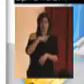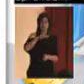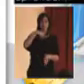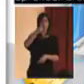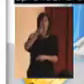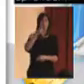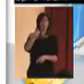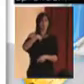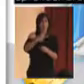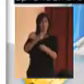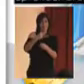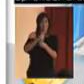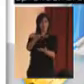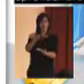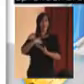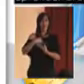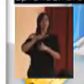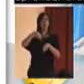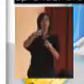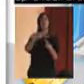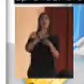learn also Braille.